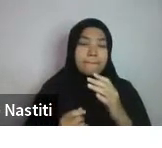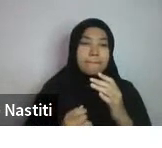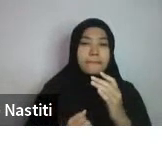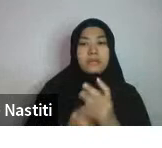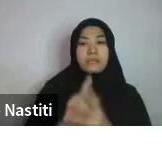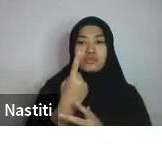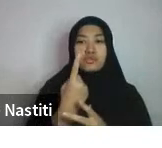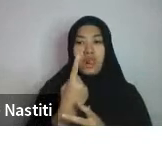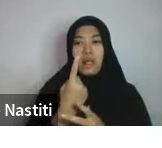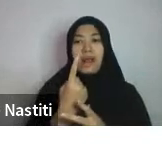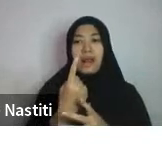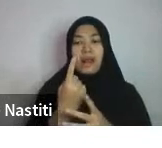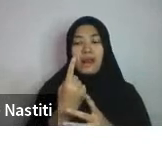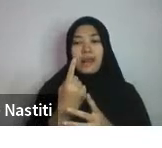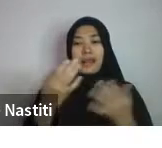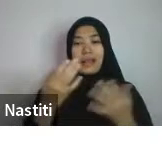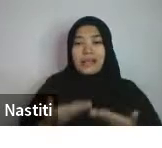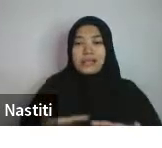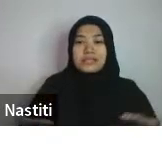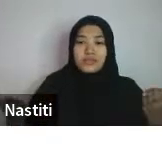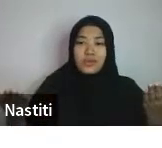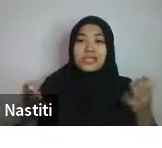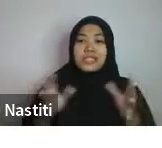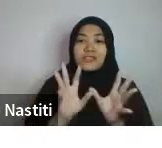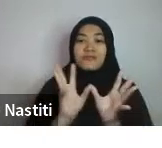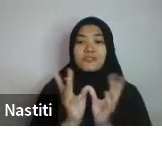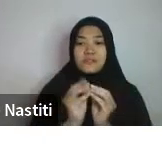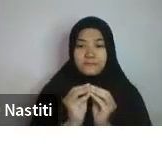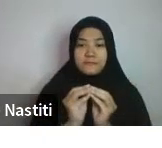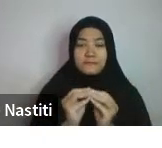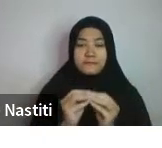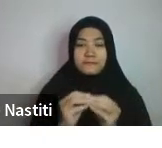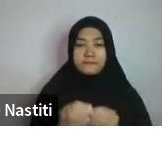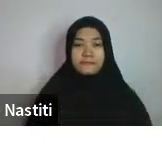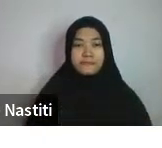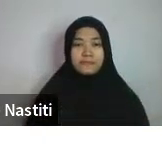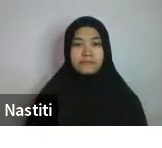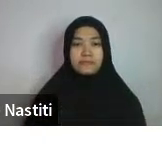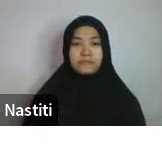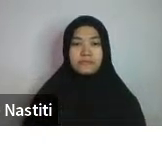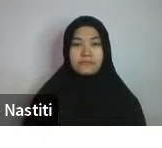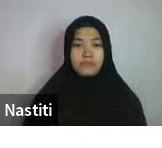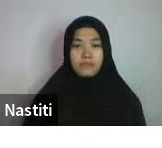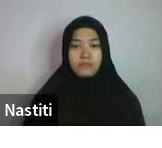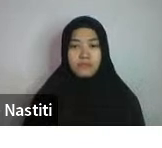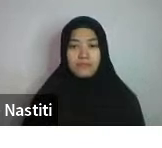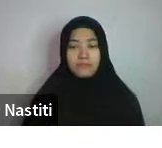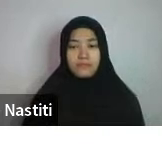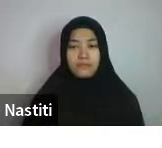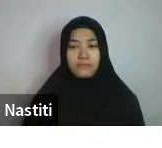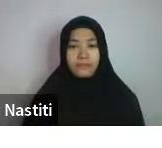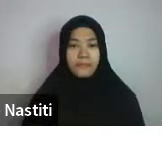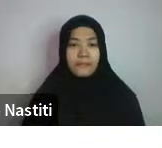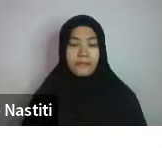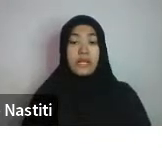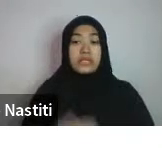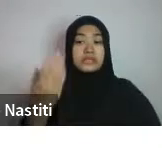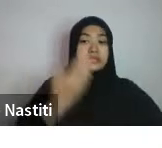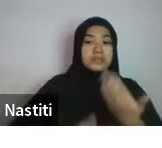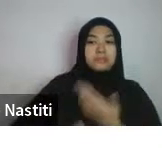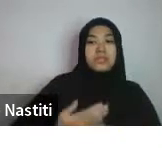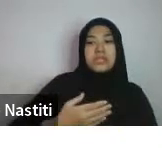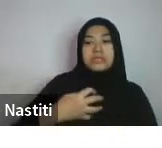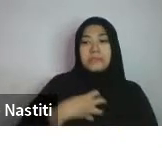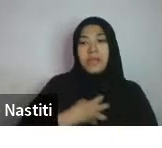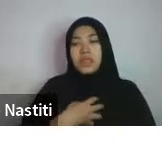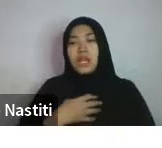autism and intellectual disability present to the emergency department more often, have more chronic illness, and